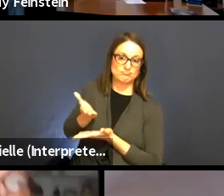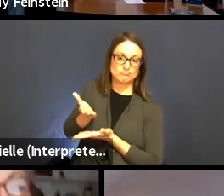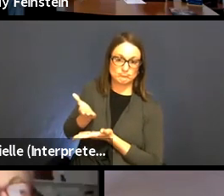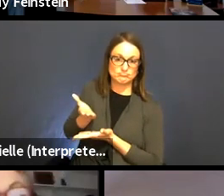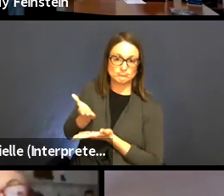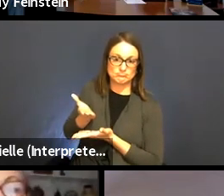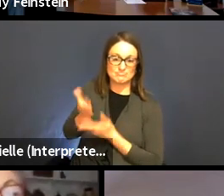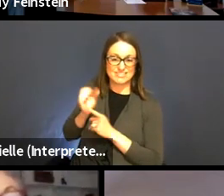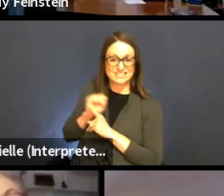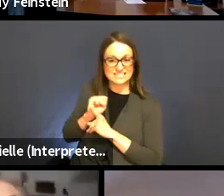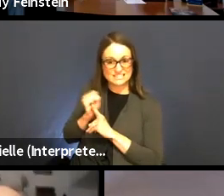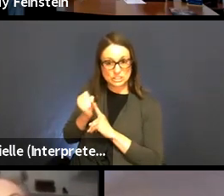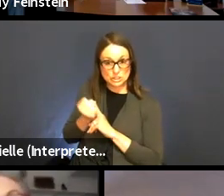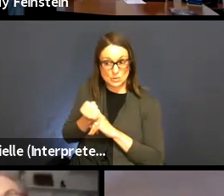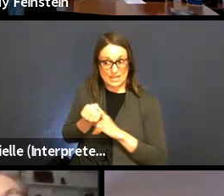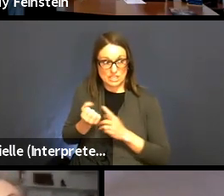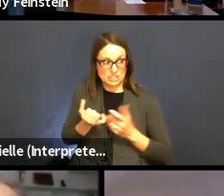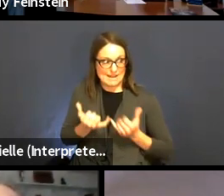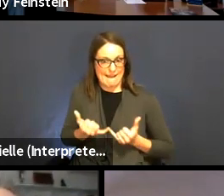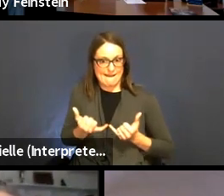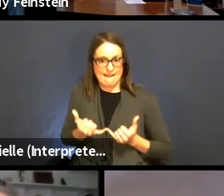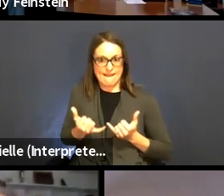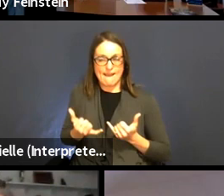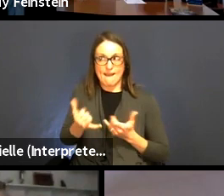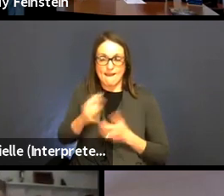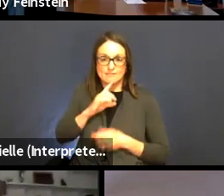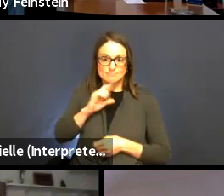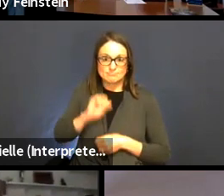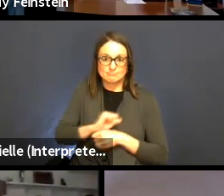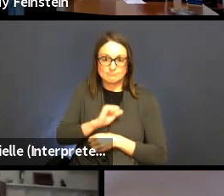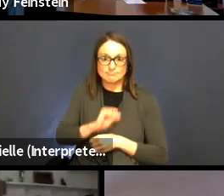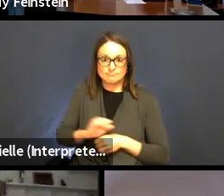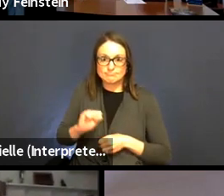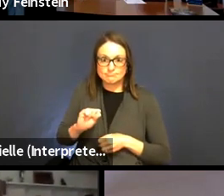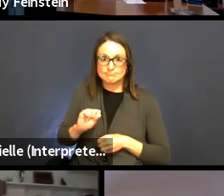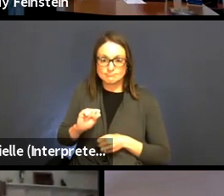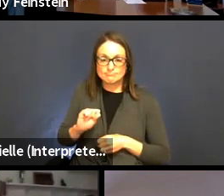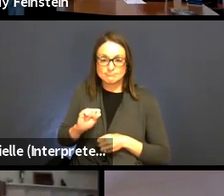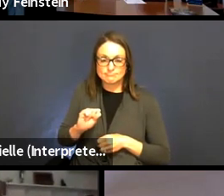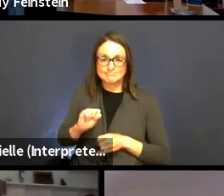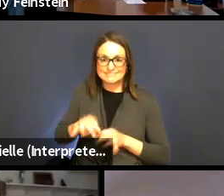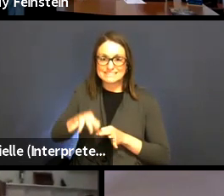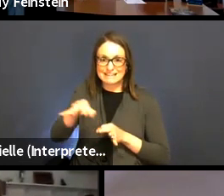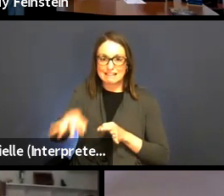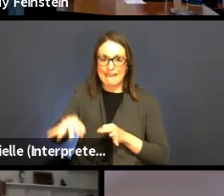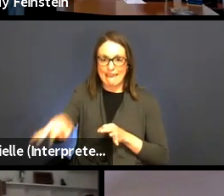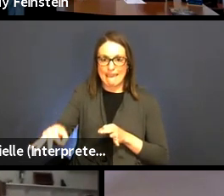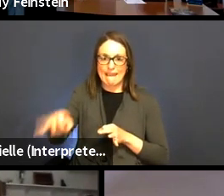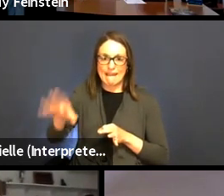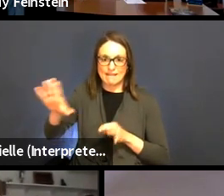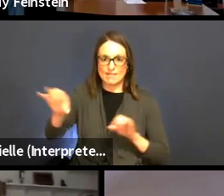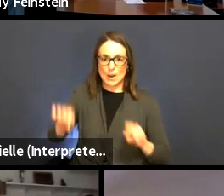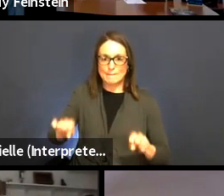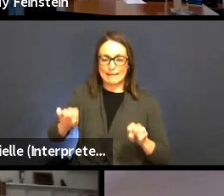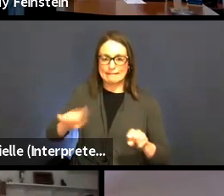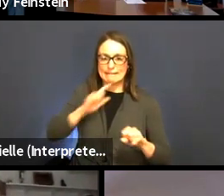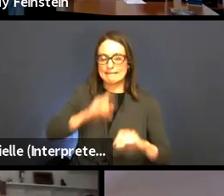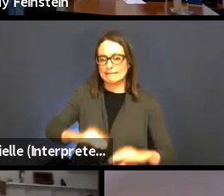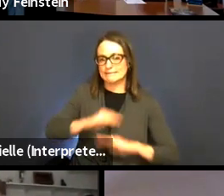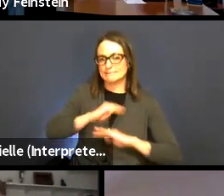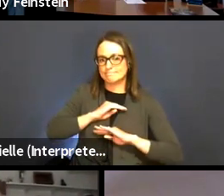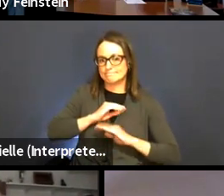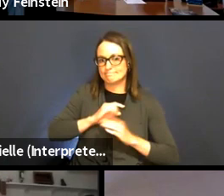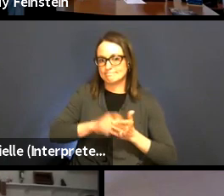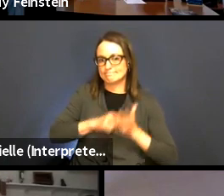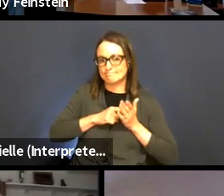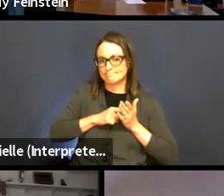the situation at hand does in fact materially delay their ability to meet the criteria